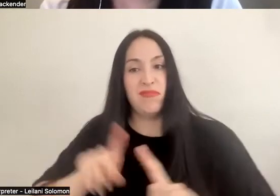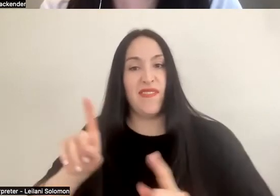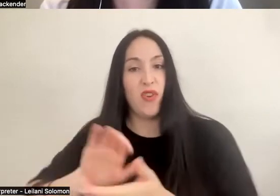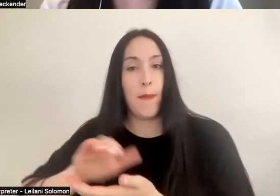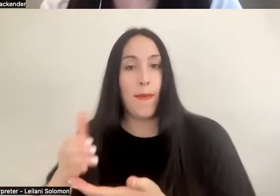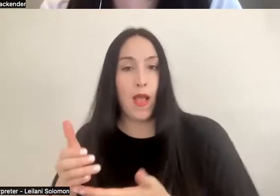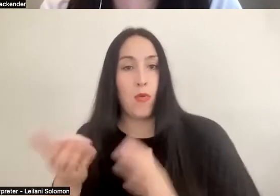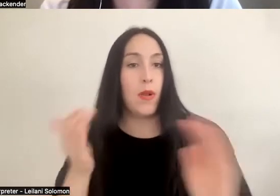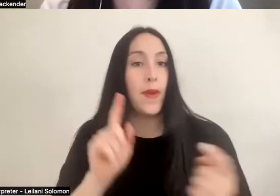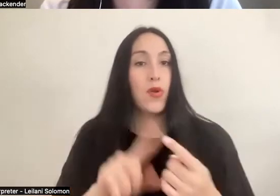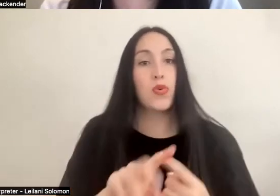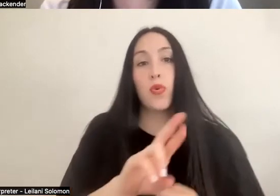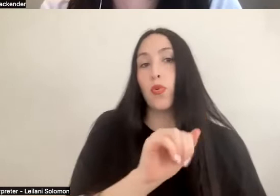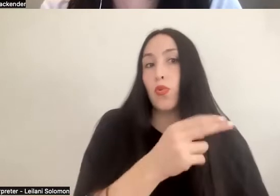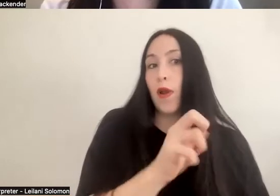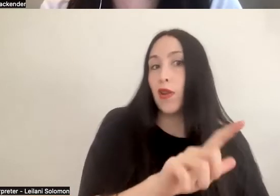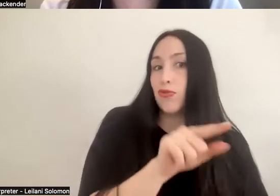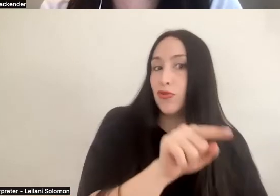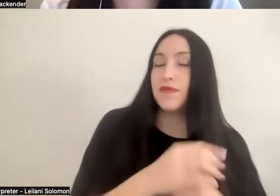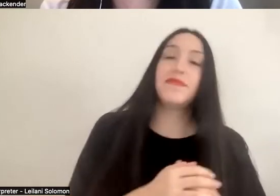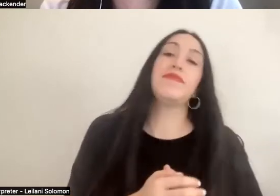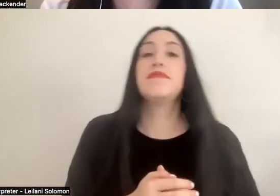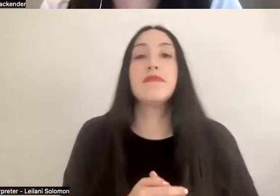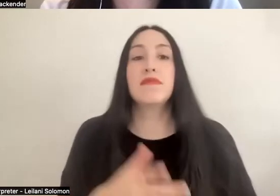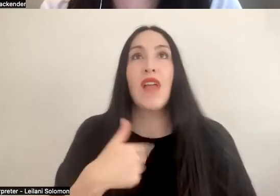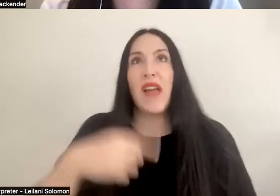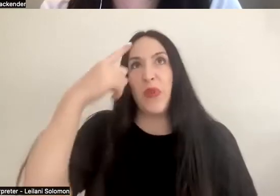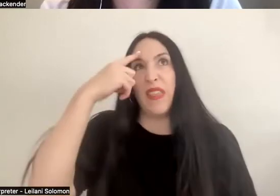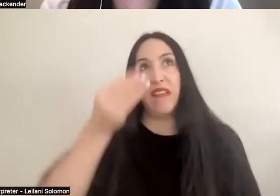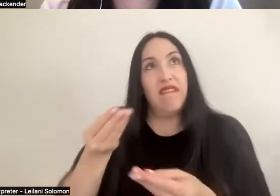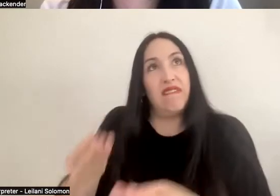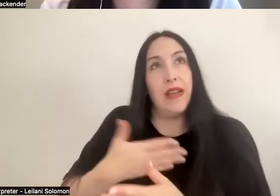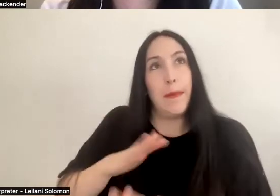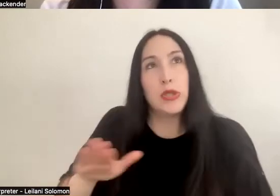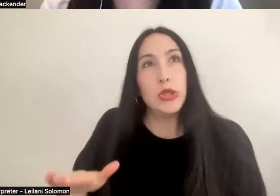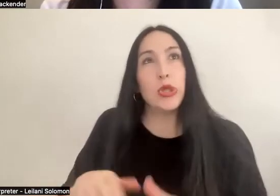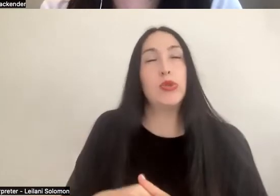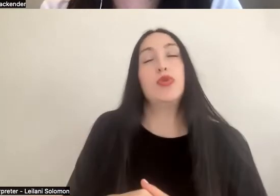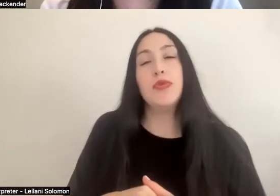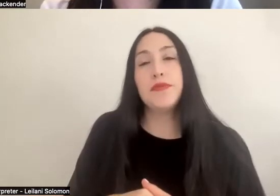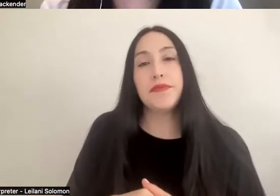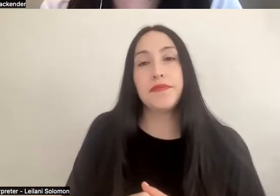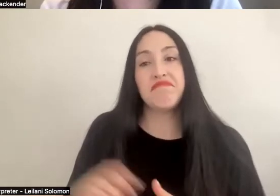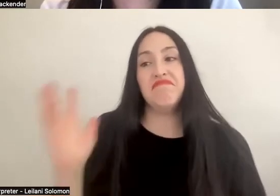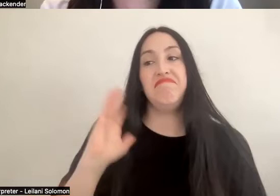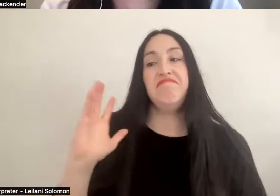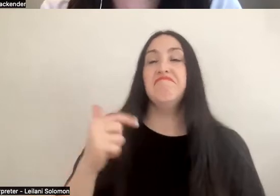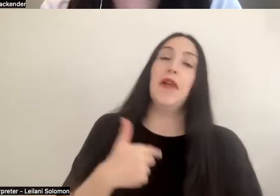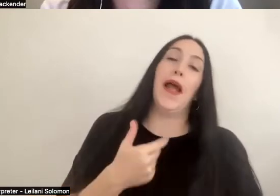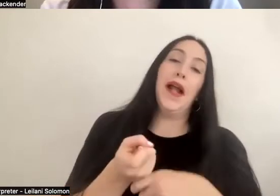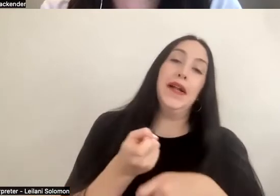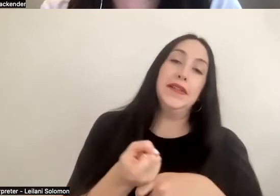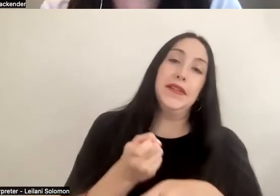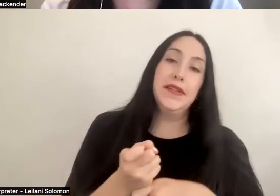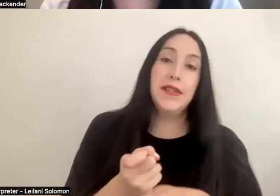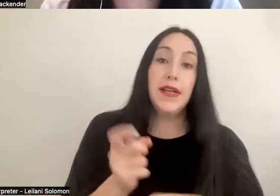right? I got to think of feeding my children. So I used to joke that when people had